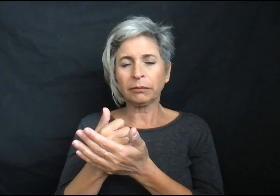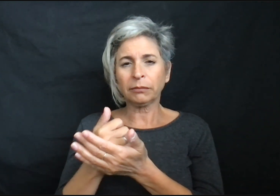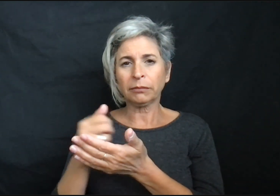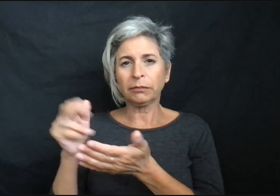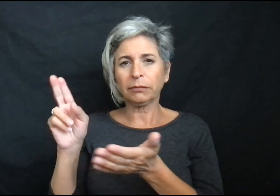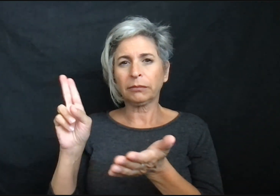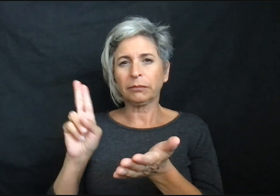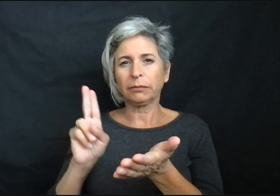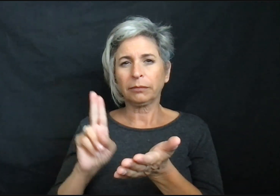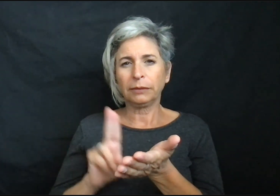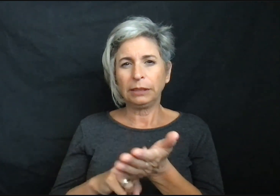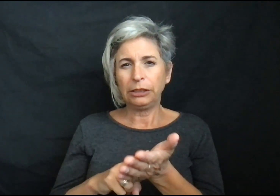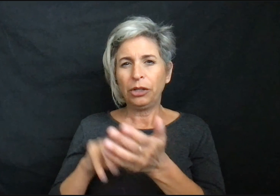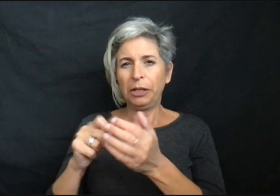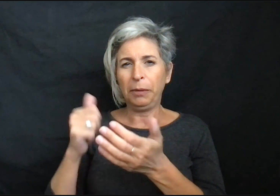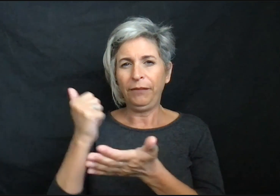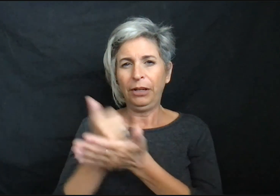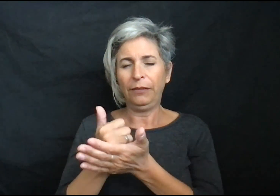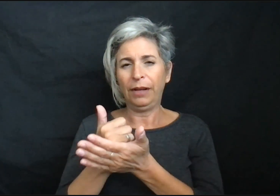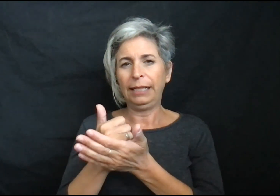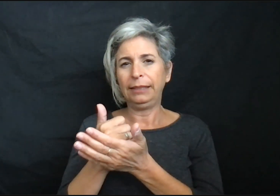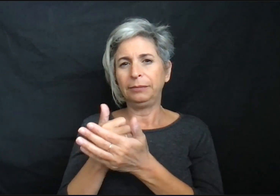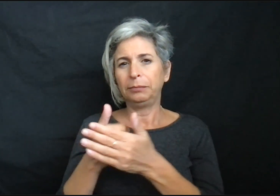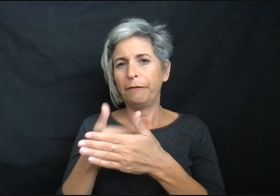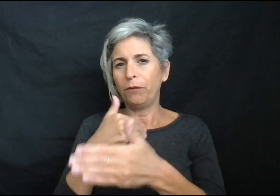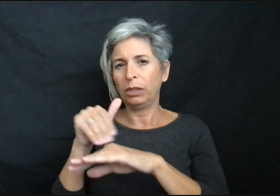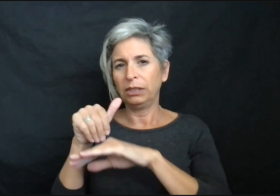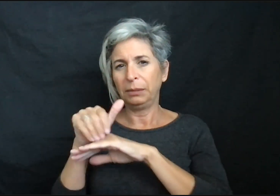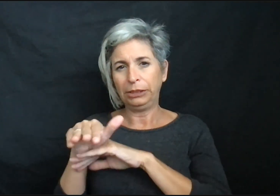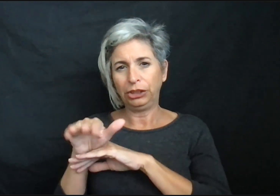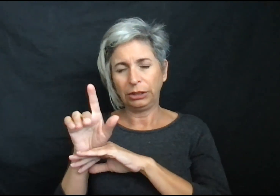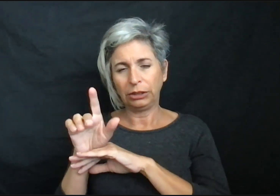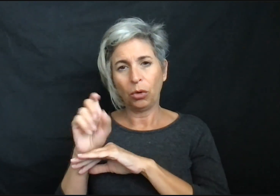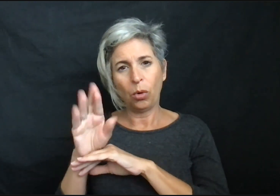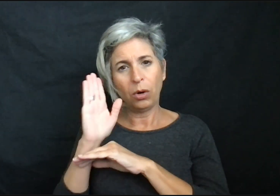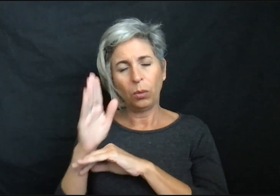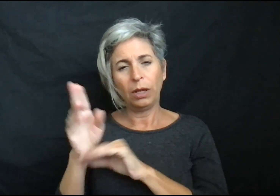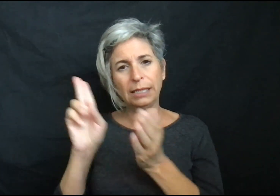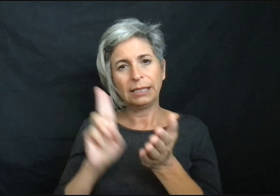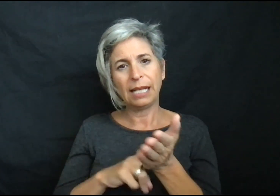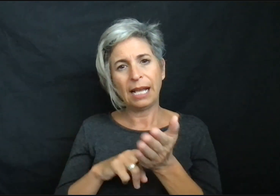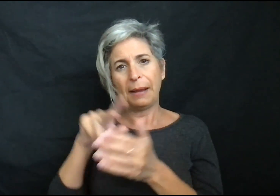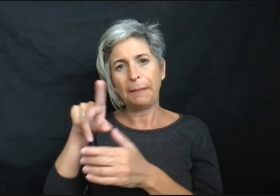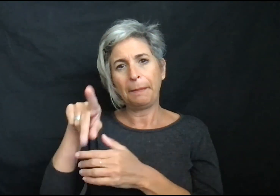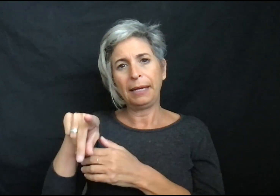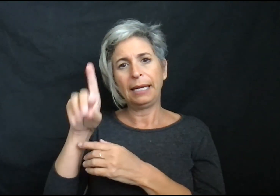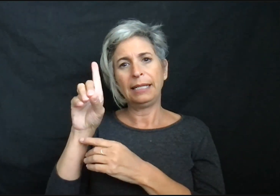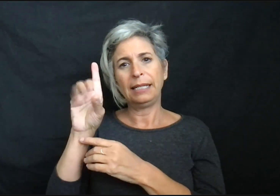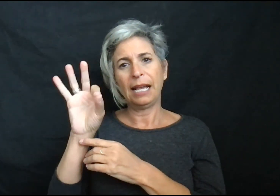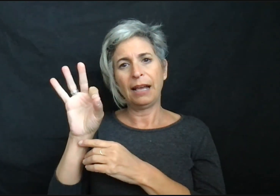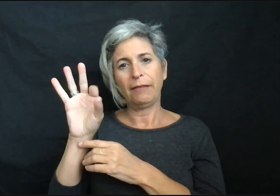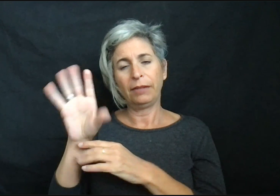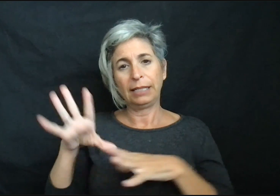does it need to be verified by affidavit prior to submission? Or will a signed sealed PDF be okay?